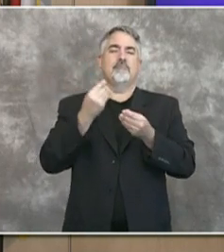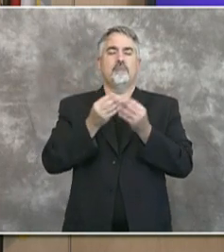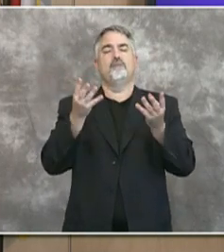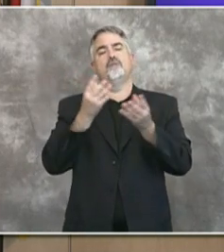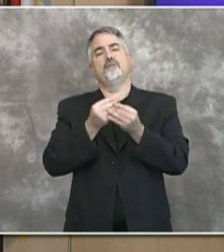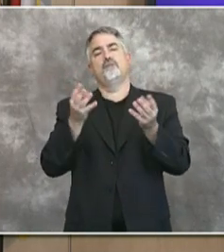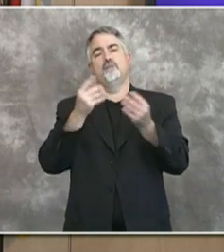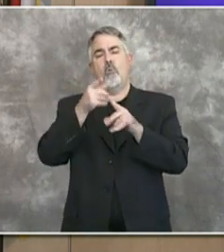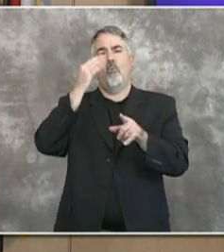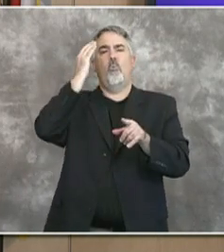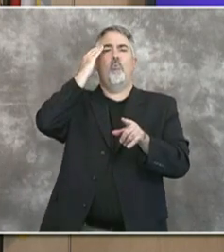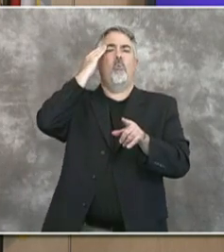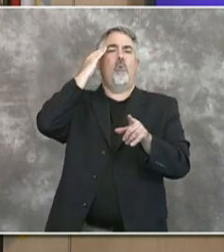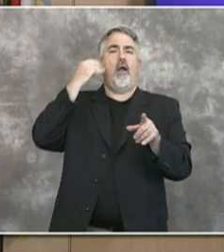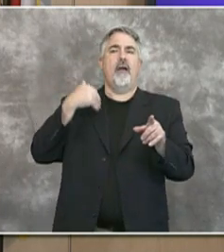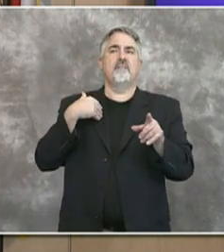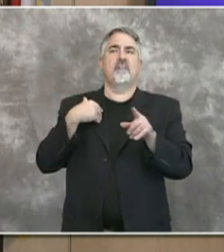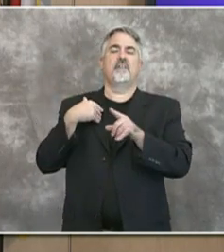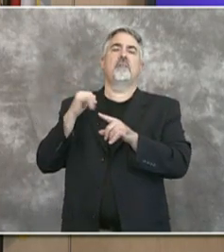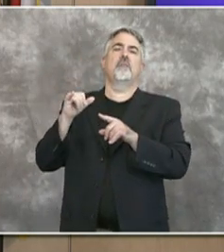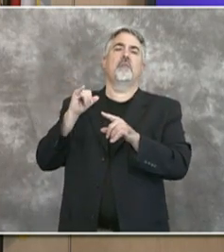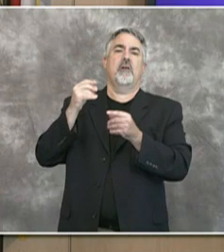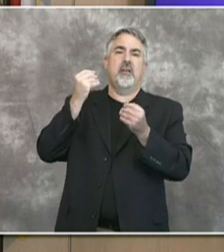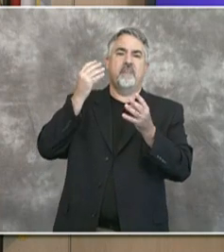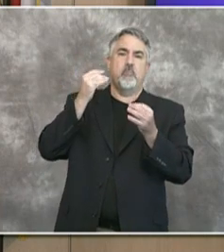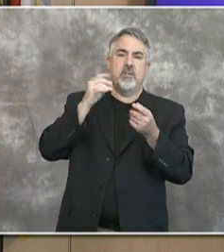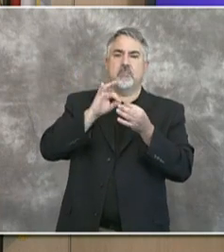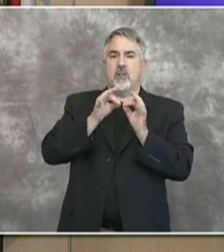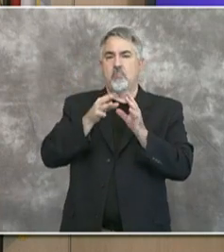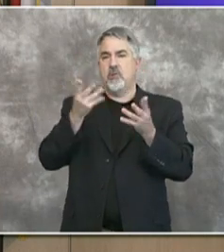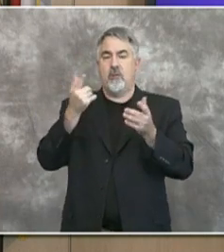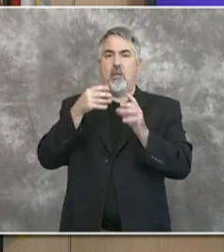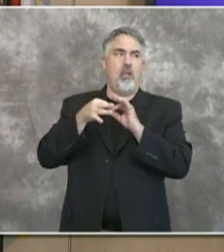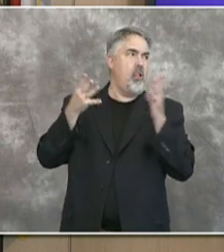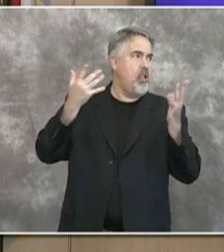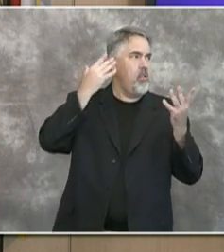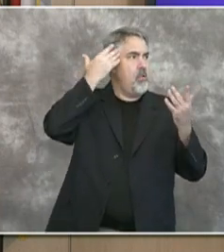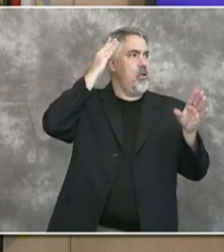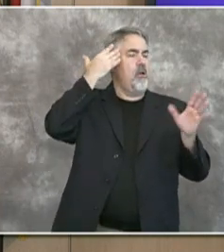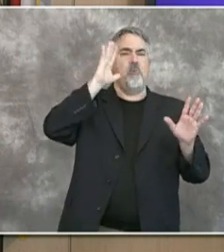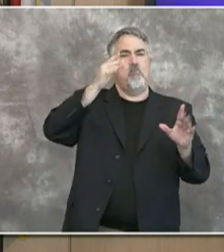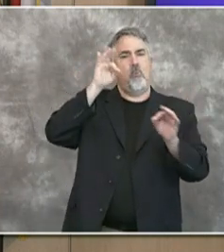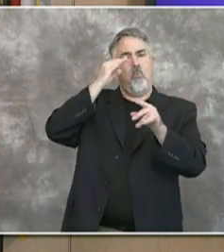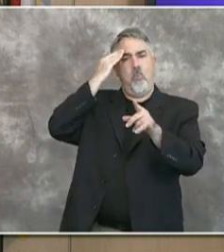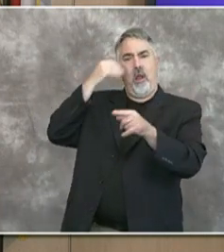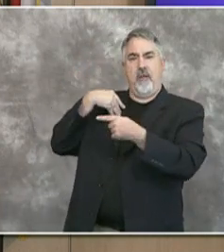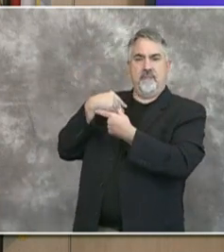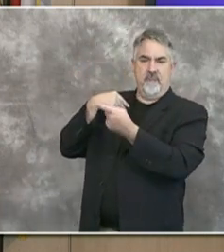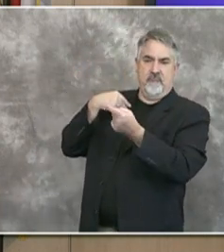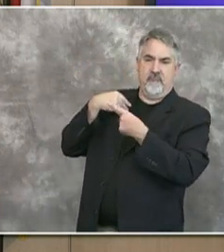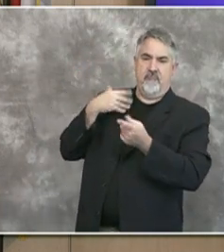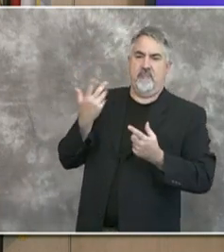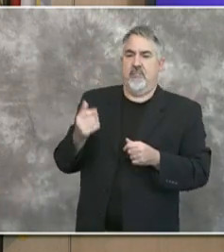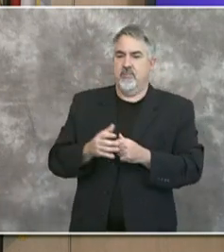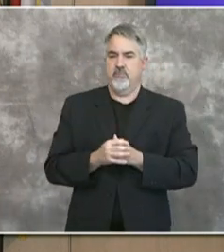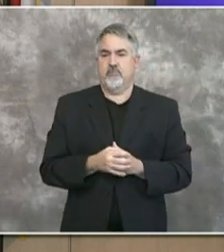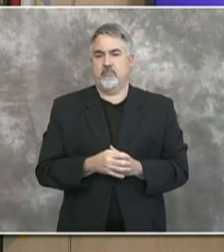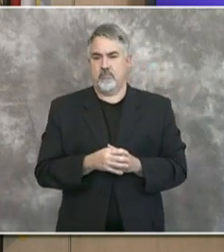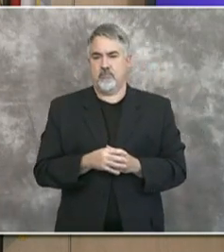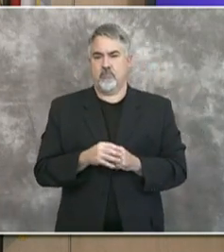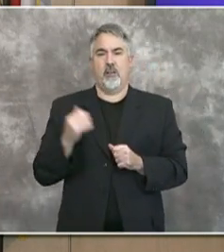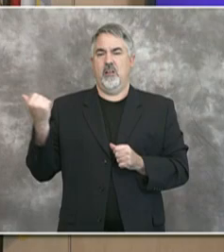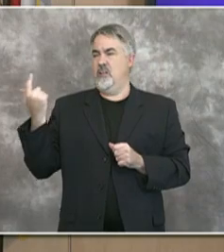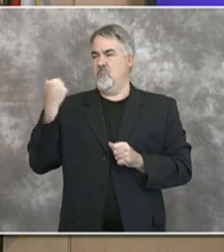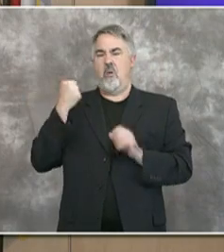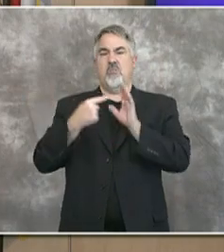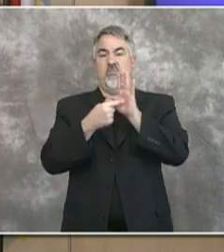possible, and so we will now be releasing those charts daily unless there is something significant to share. So with that, let's jump into our